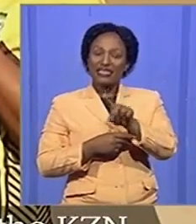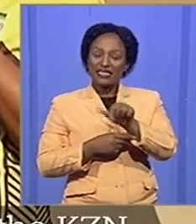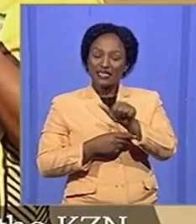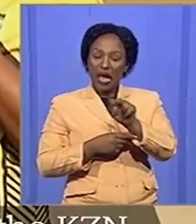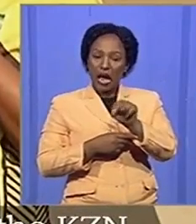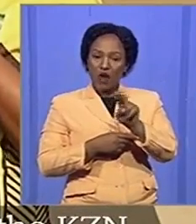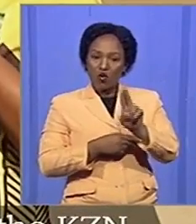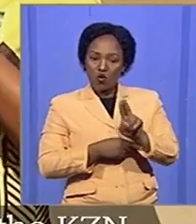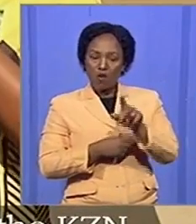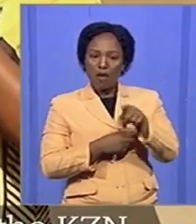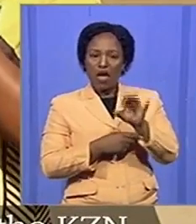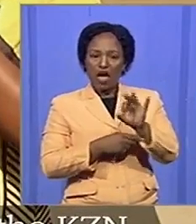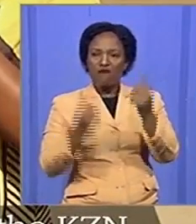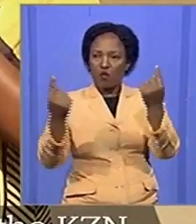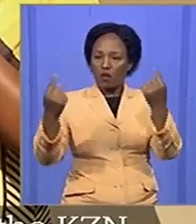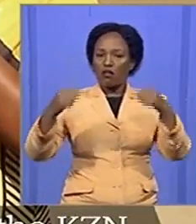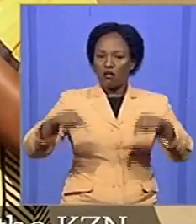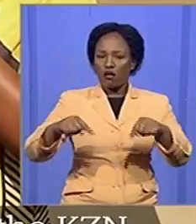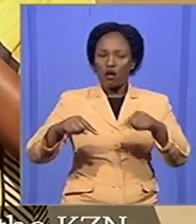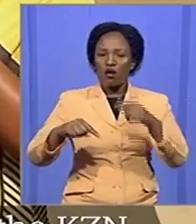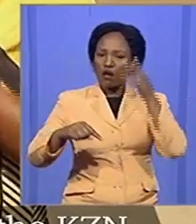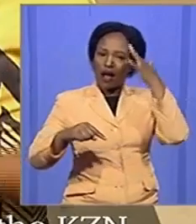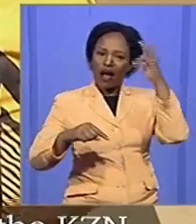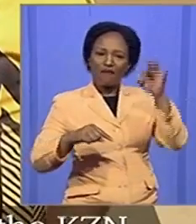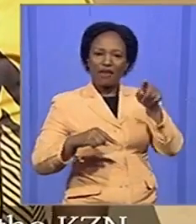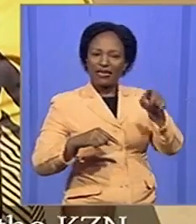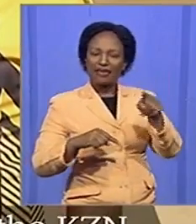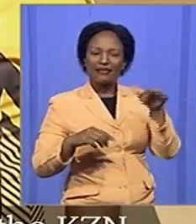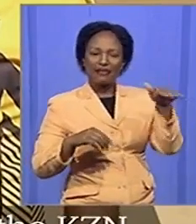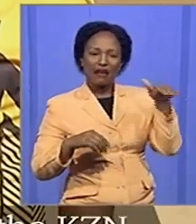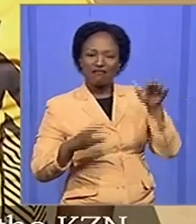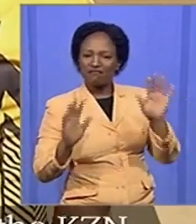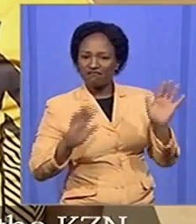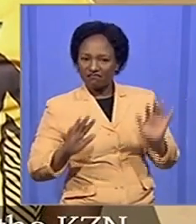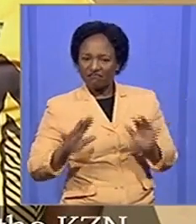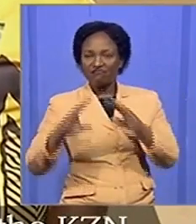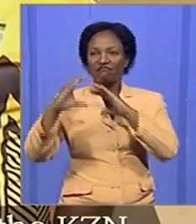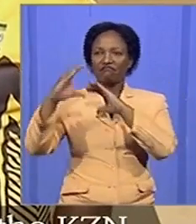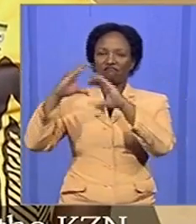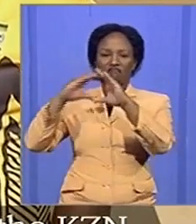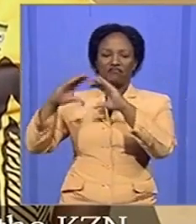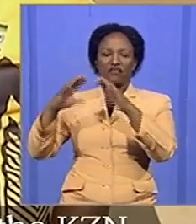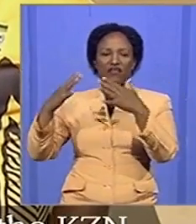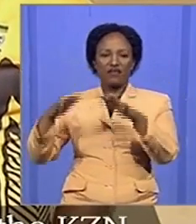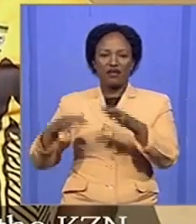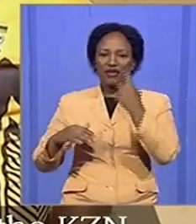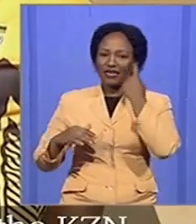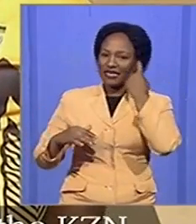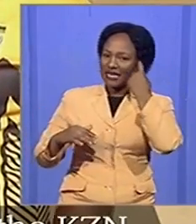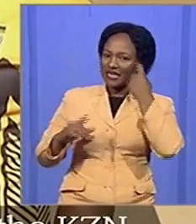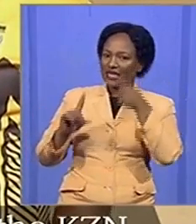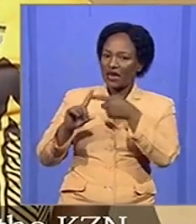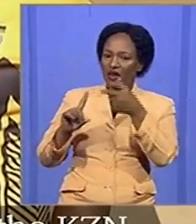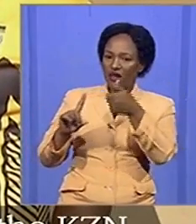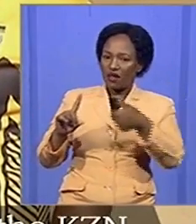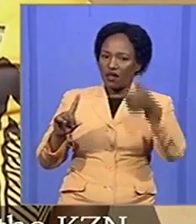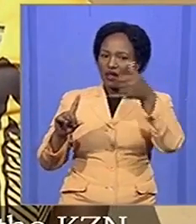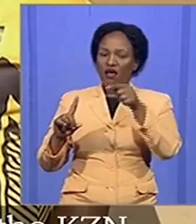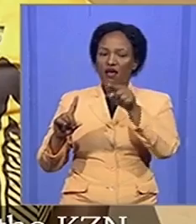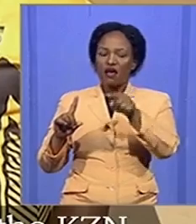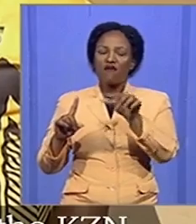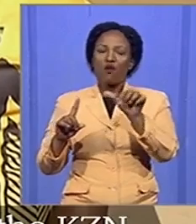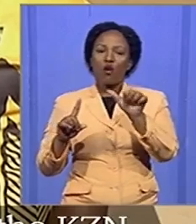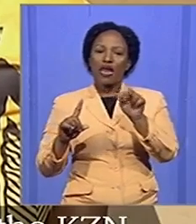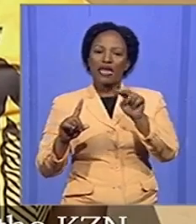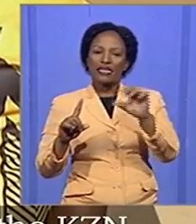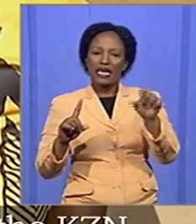Zimbabwe. And hence the correspondence and communication has been between the Secretary General of the African National